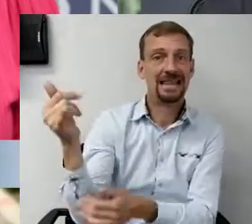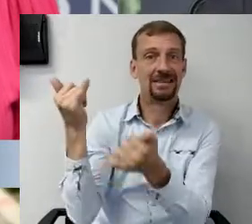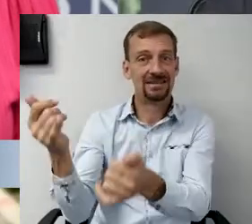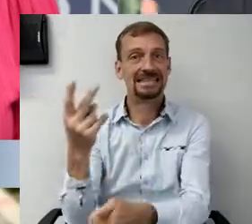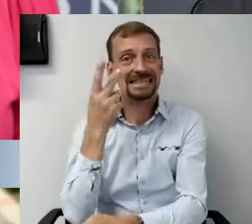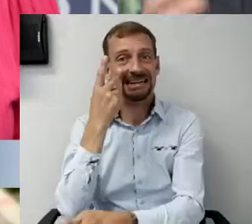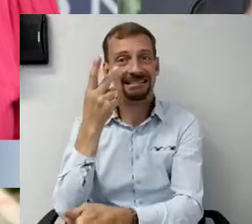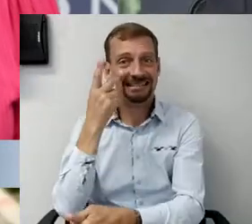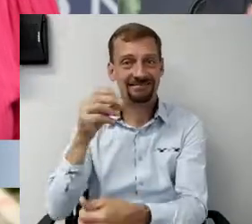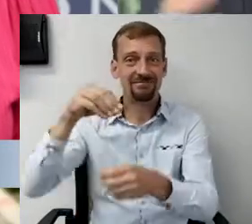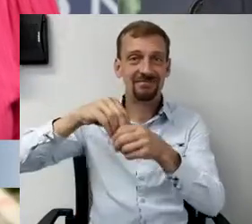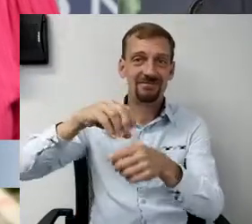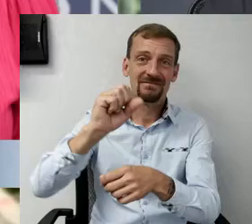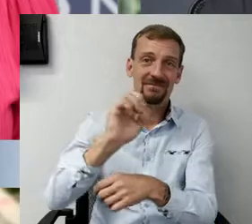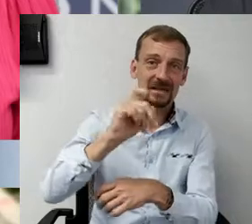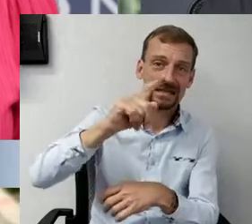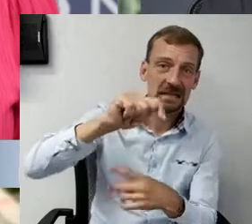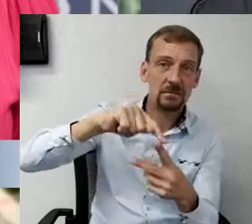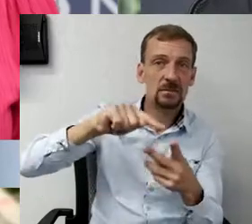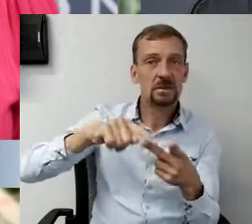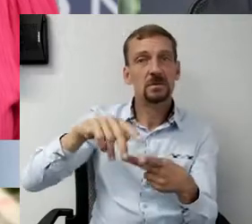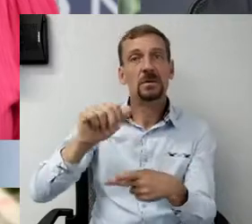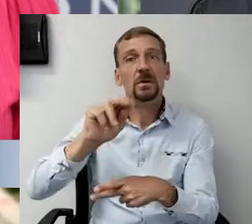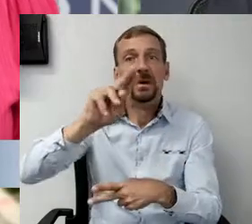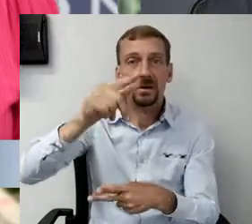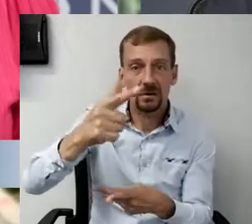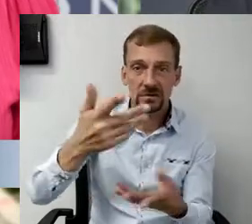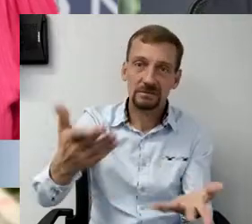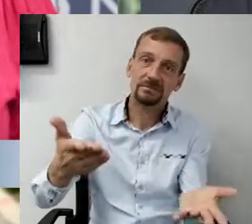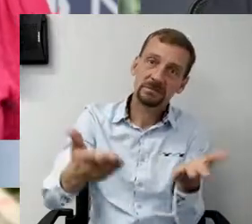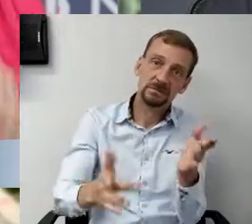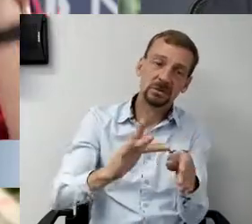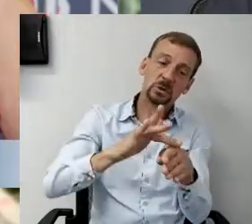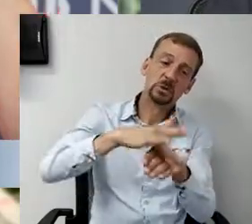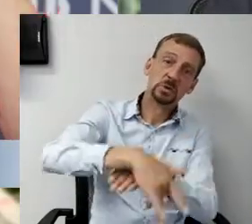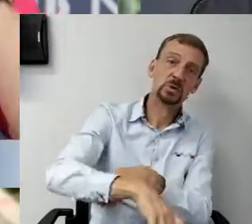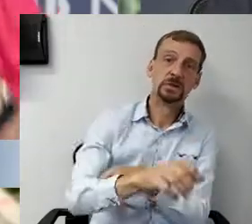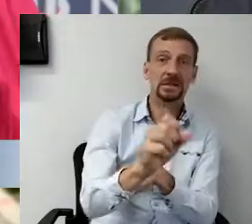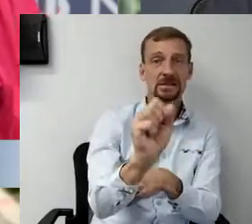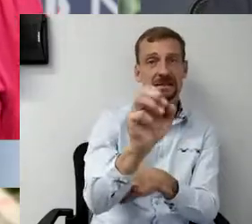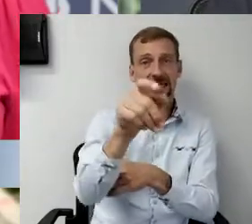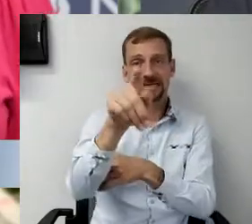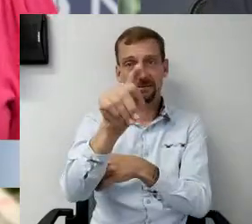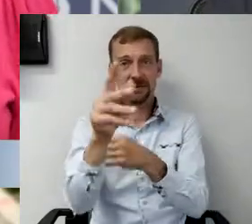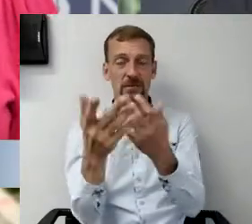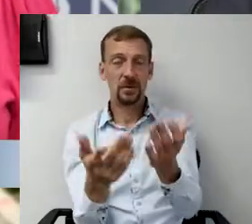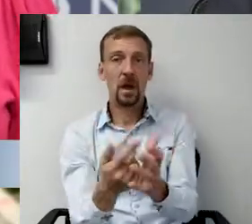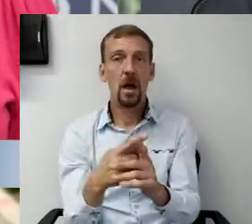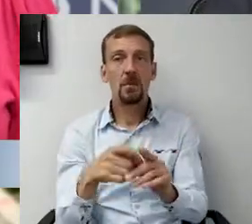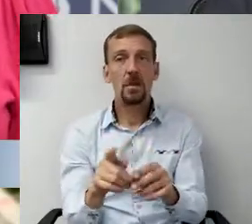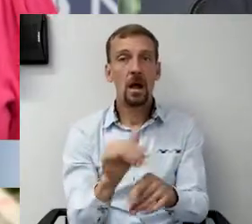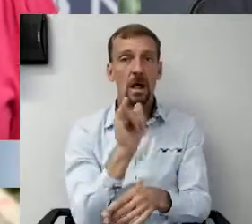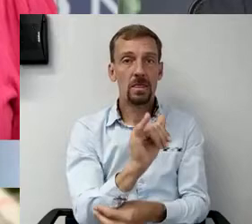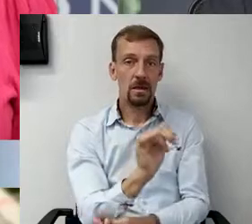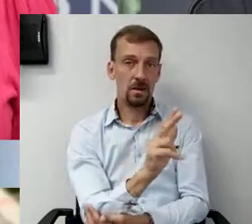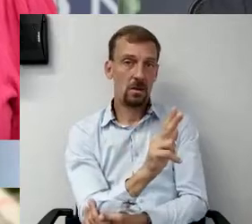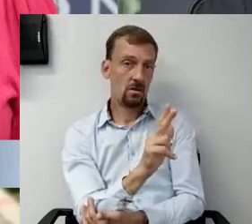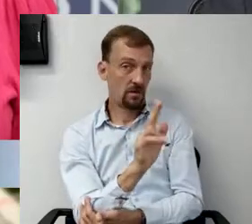end of September or August, and now maybe into early September. Of those